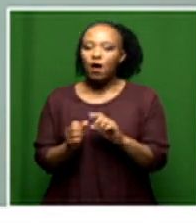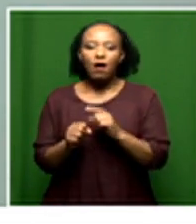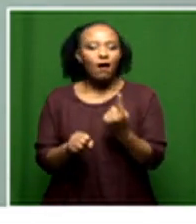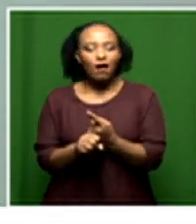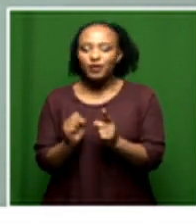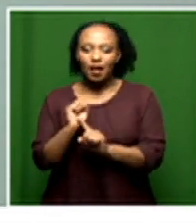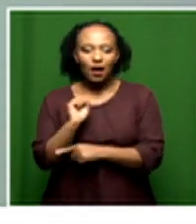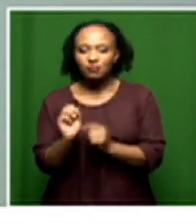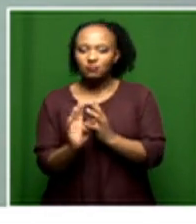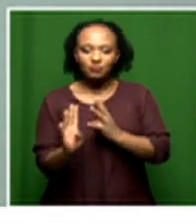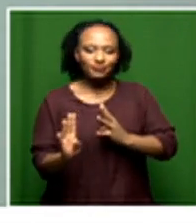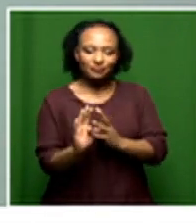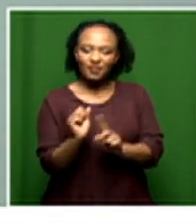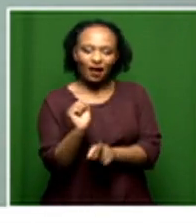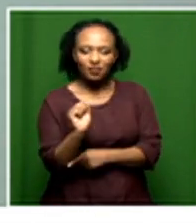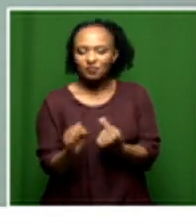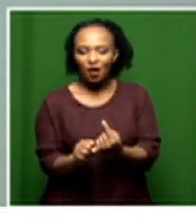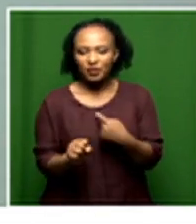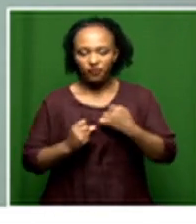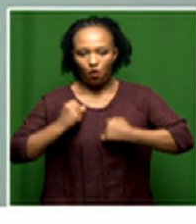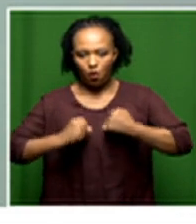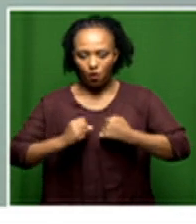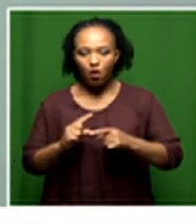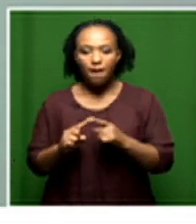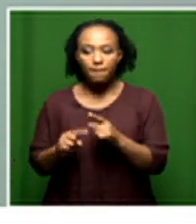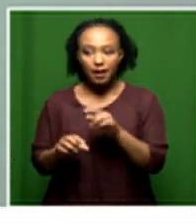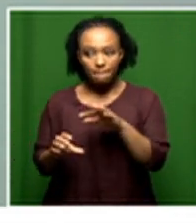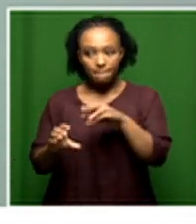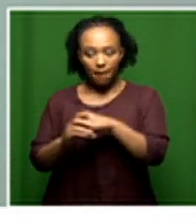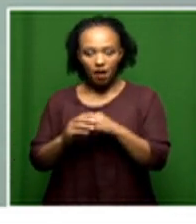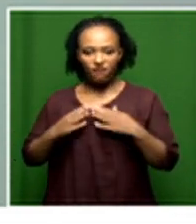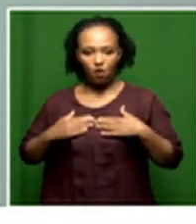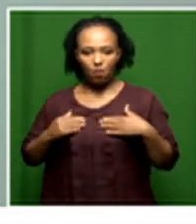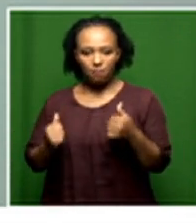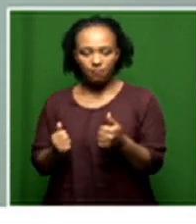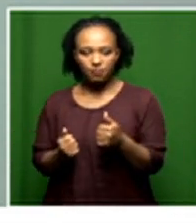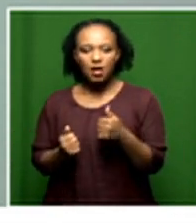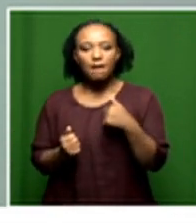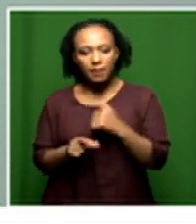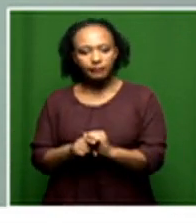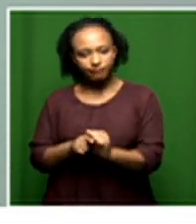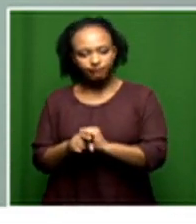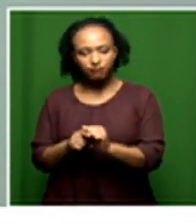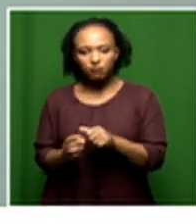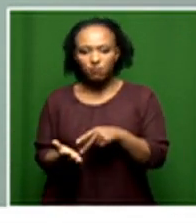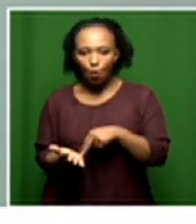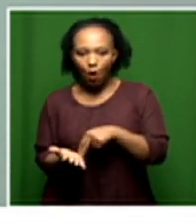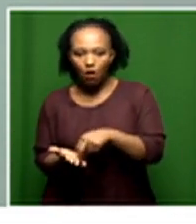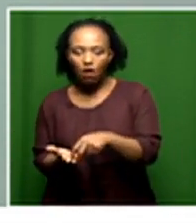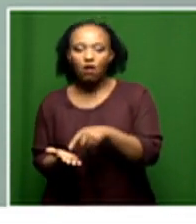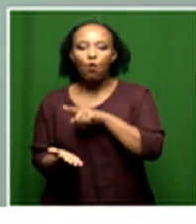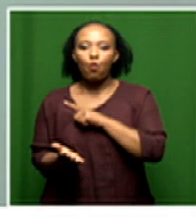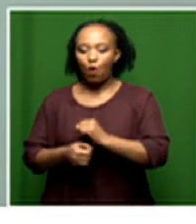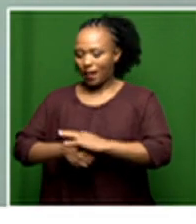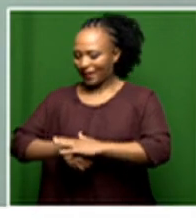last. And so part of my rehab was to walk. The reason being that the